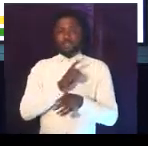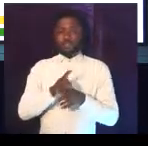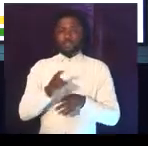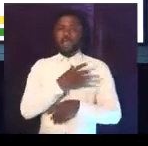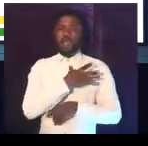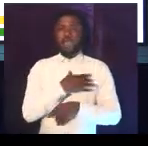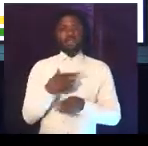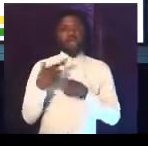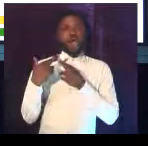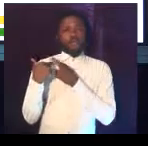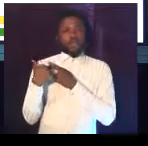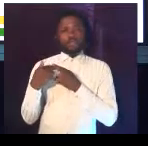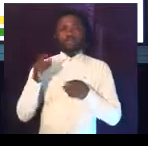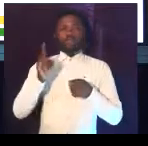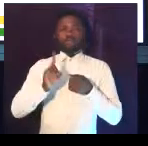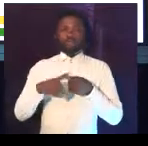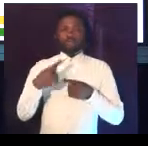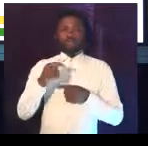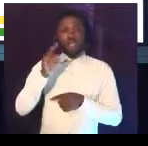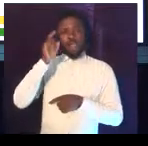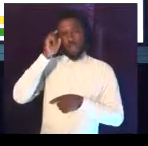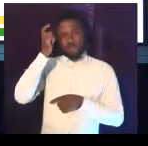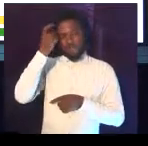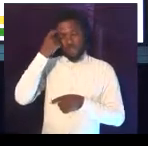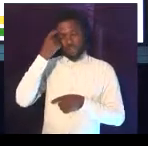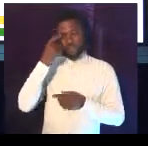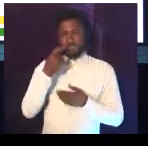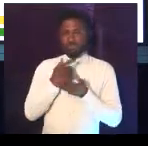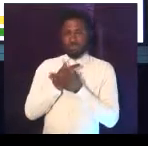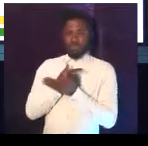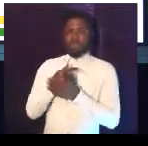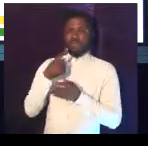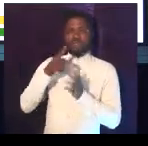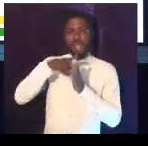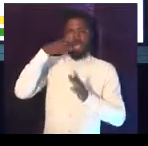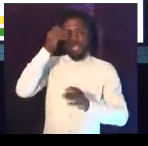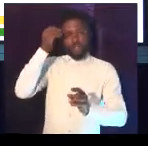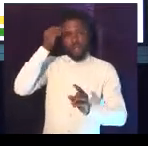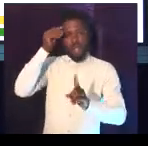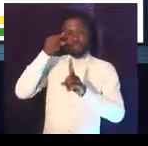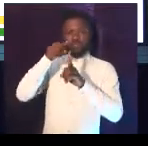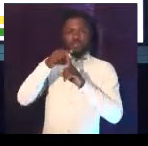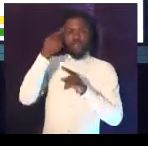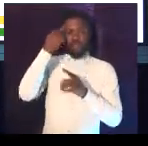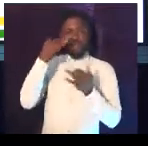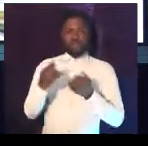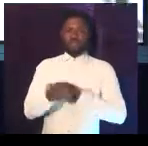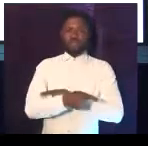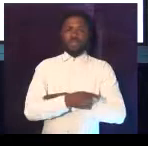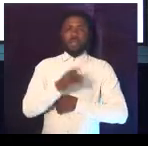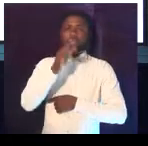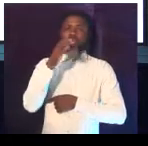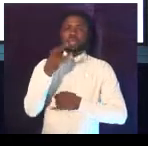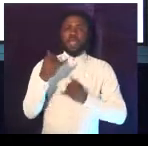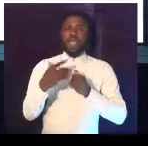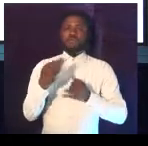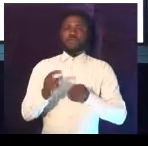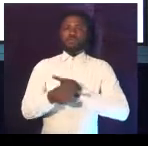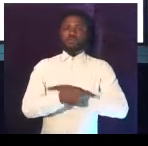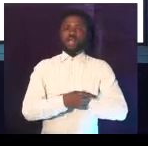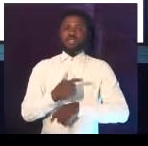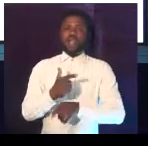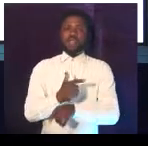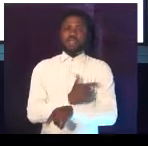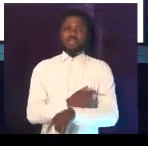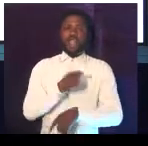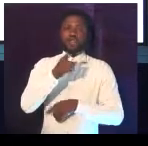Our duties and obligations to the government. The learning objective for today. By the end